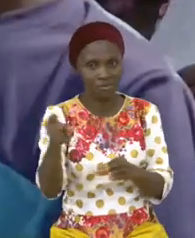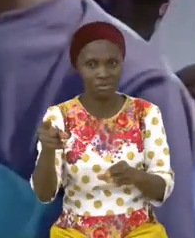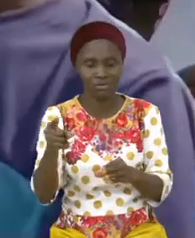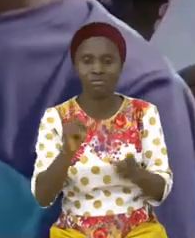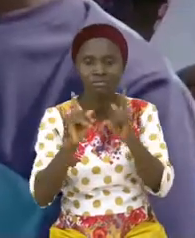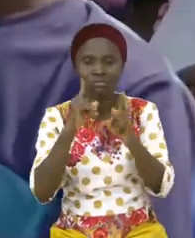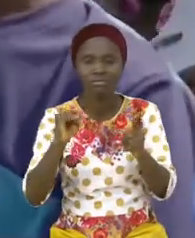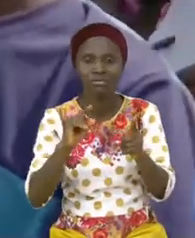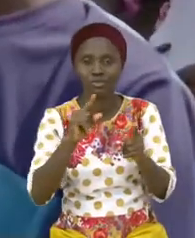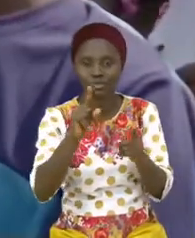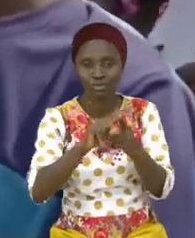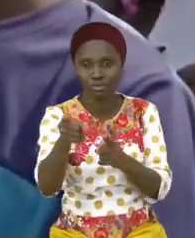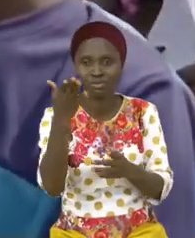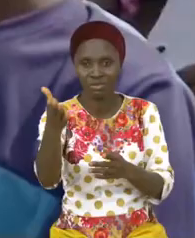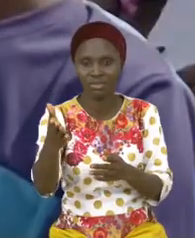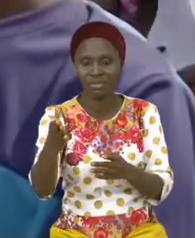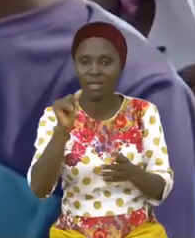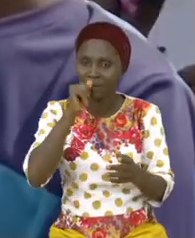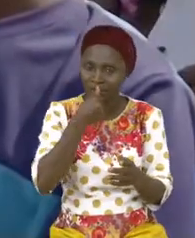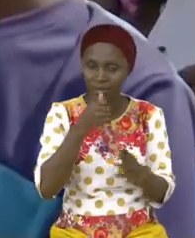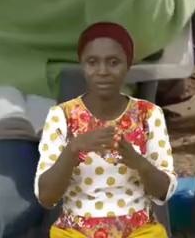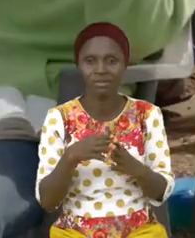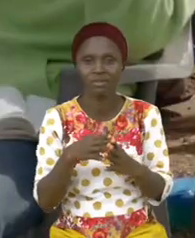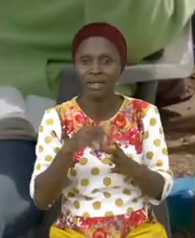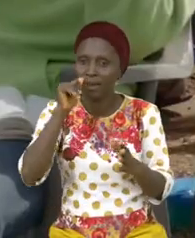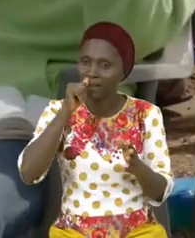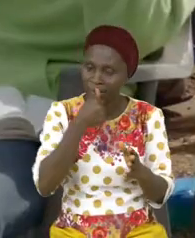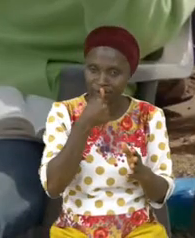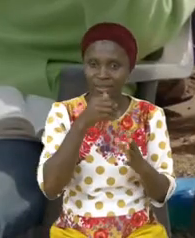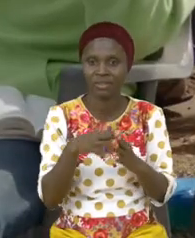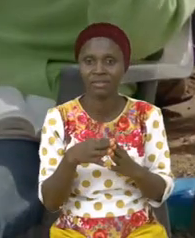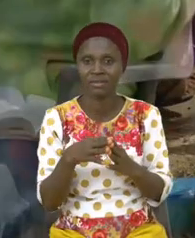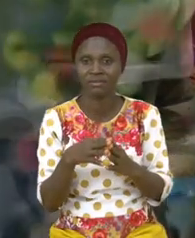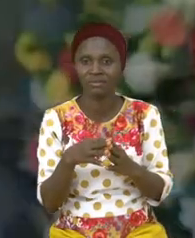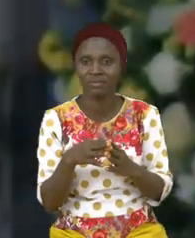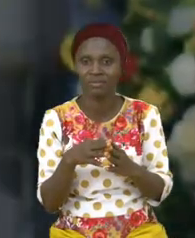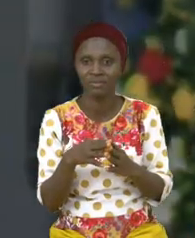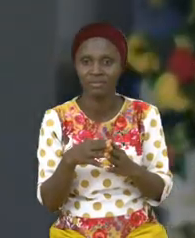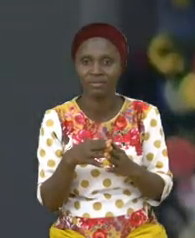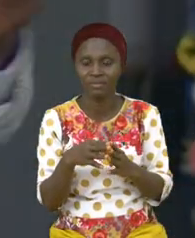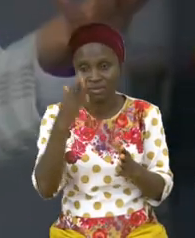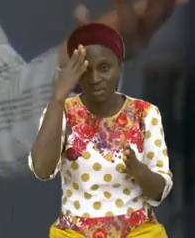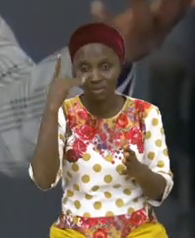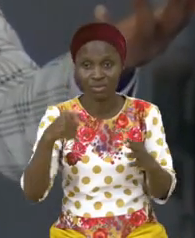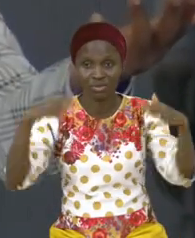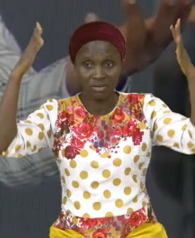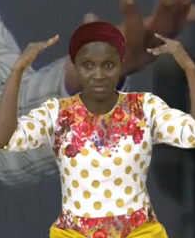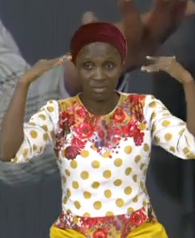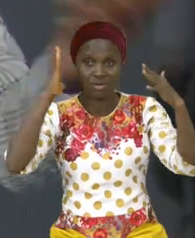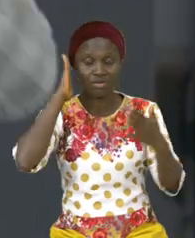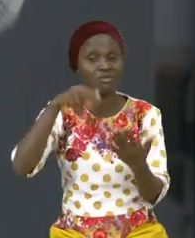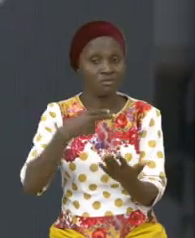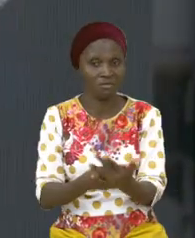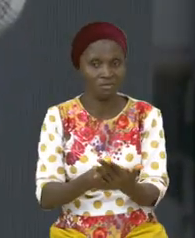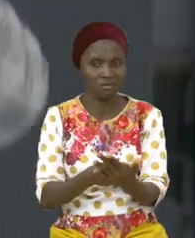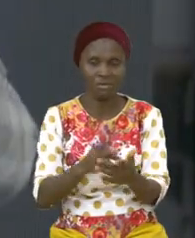Endurance. Endurance. Endurance. You know, The rain will fall, endurance.